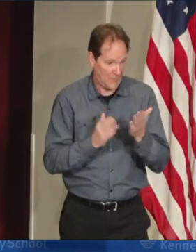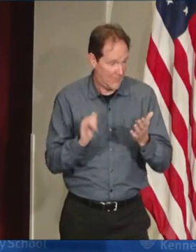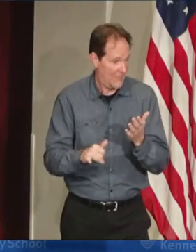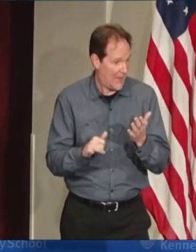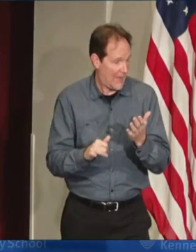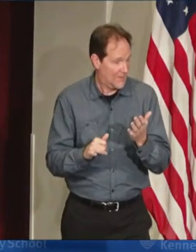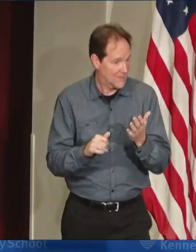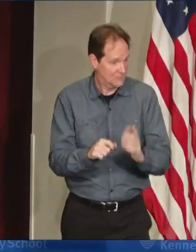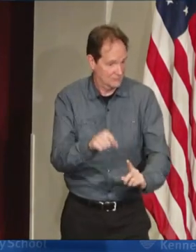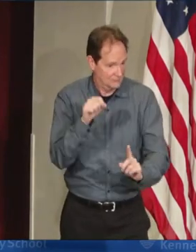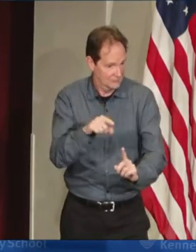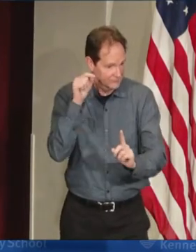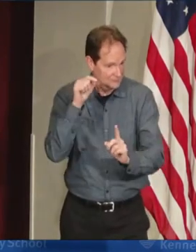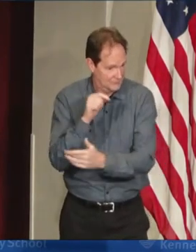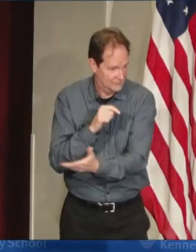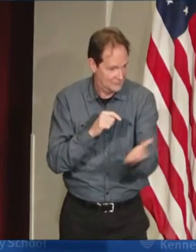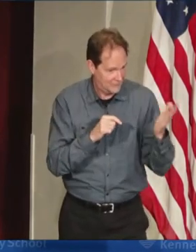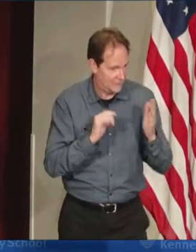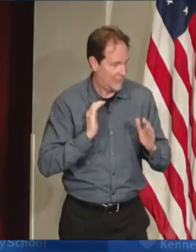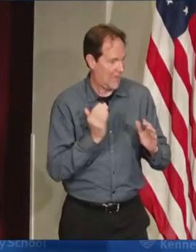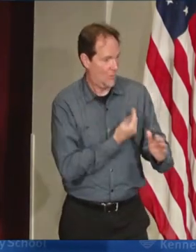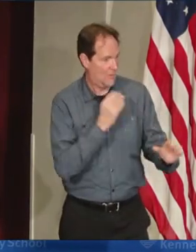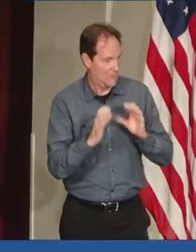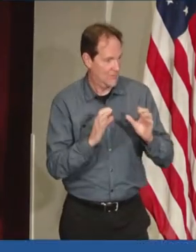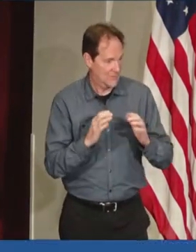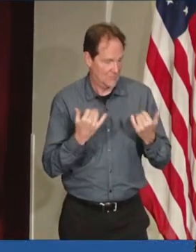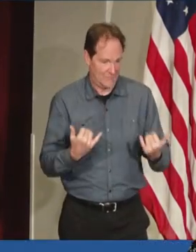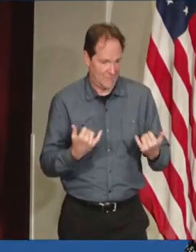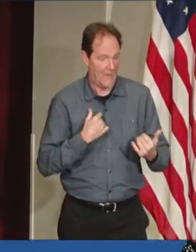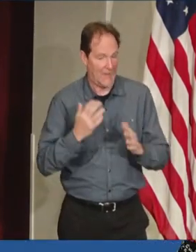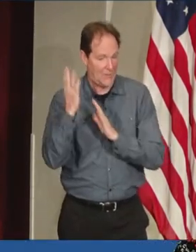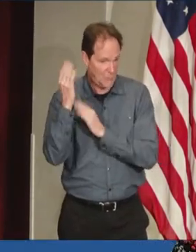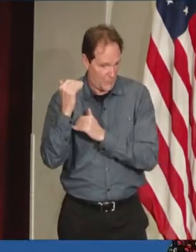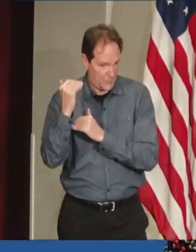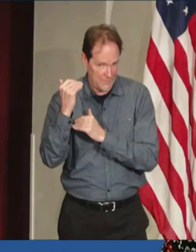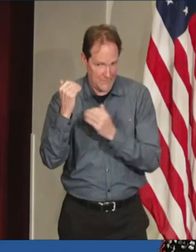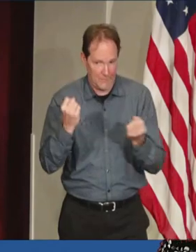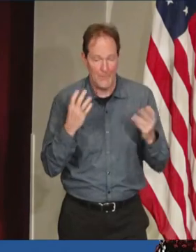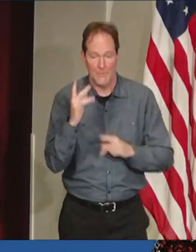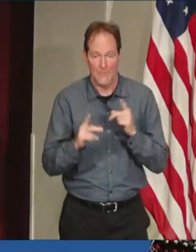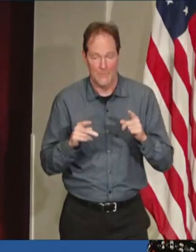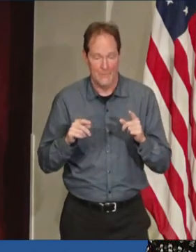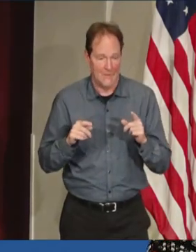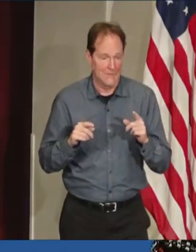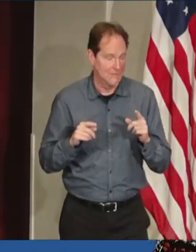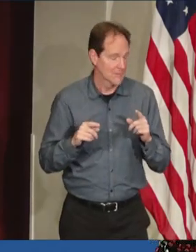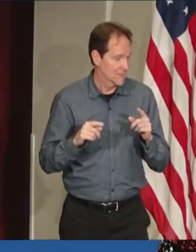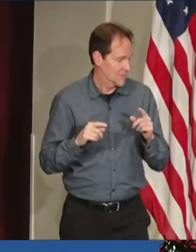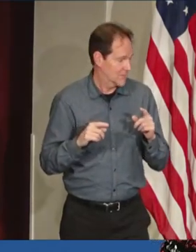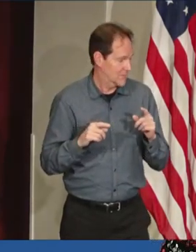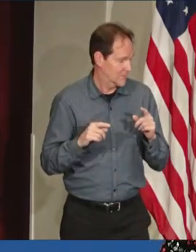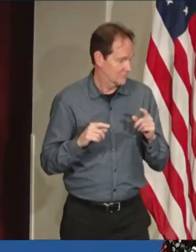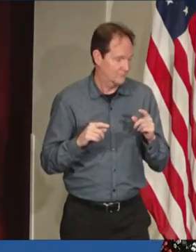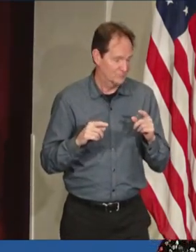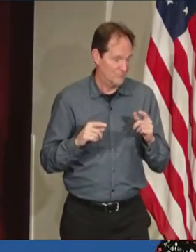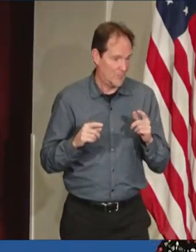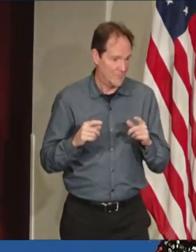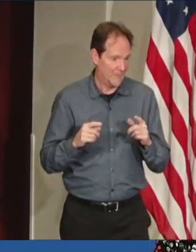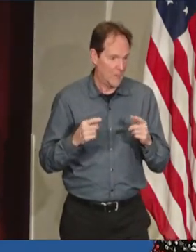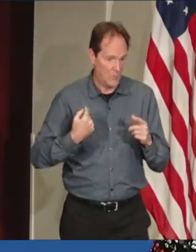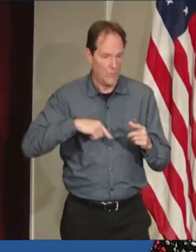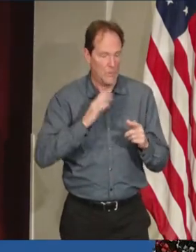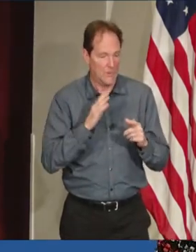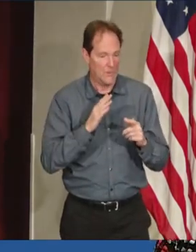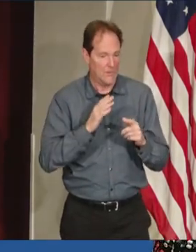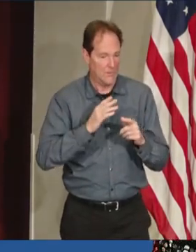by our conversations this evening, and I hope that, as many people have expressed to me, that will